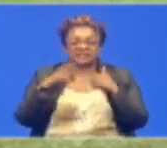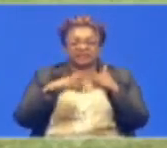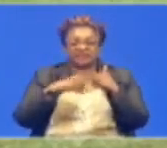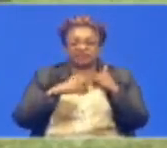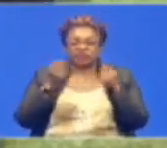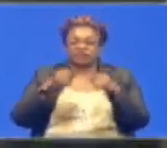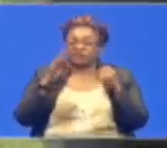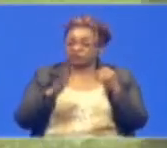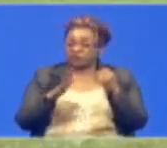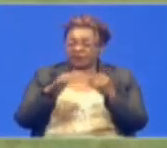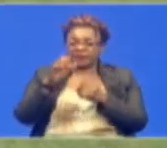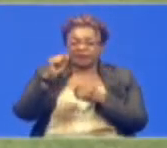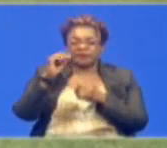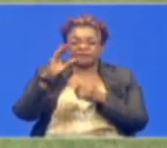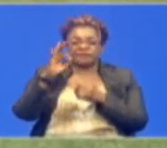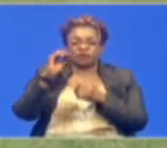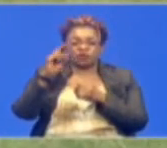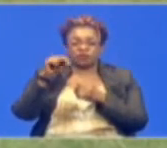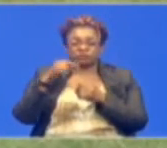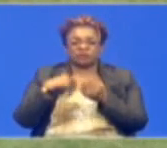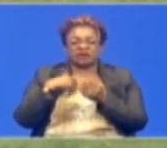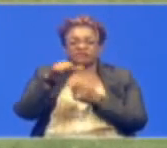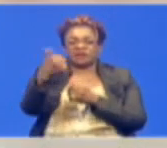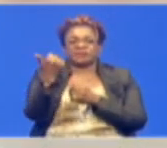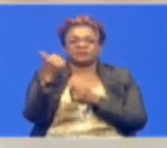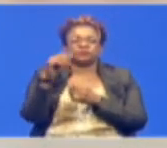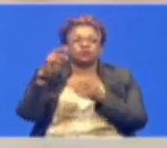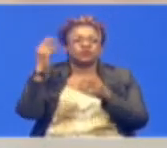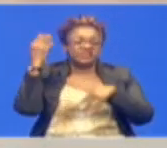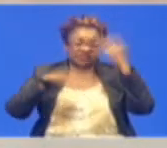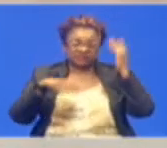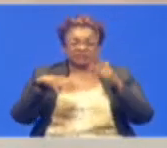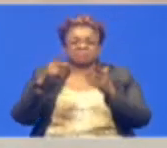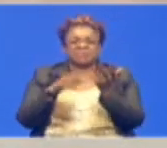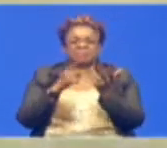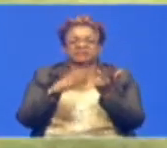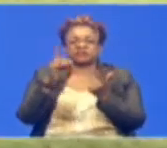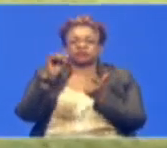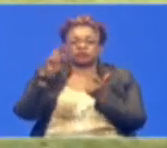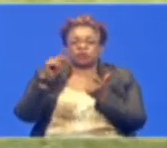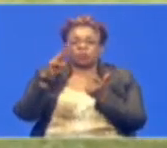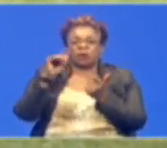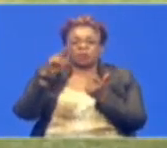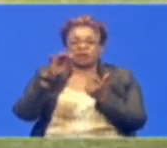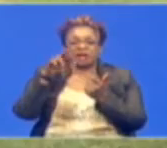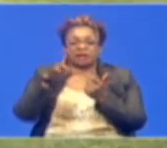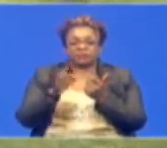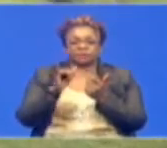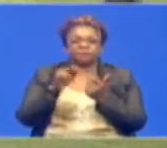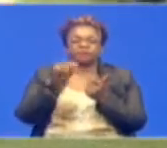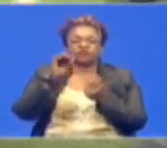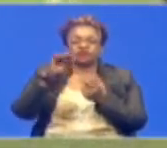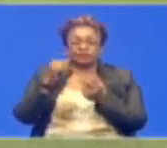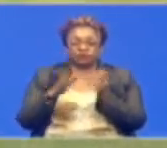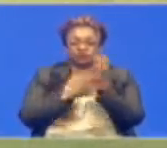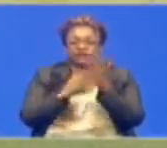the other being center referee and university mathematics don, Dr. Peter Wawero Kamaku. Cheriot, a former geography